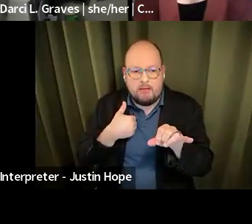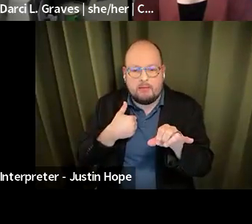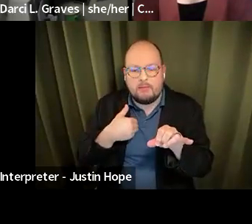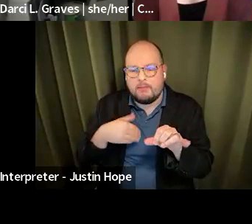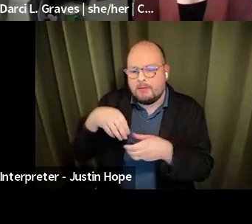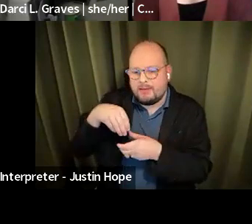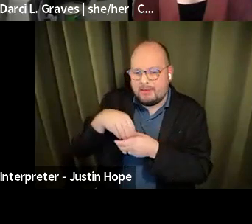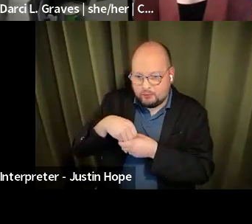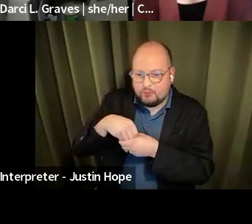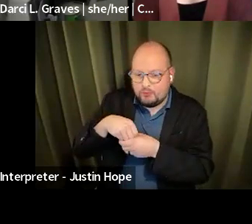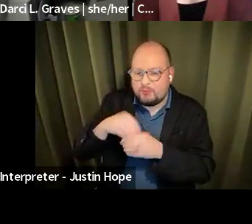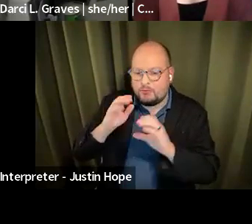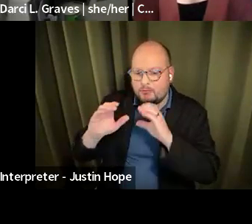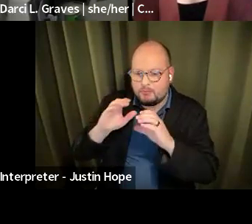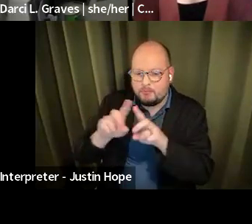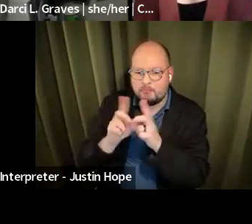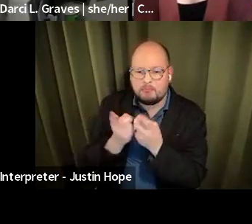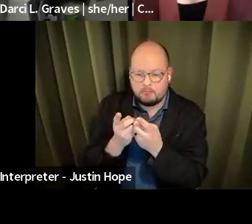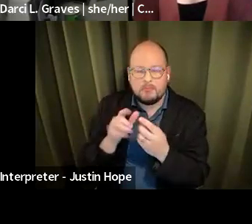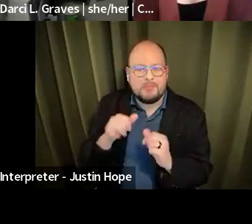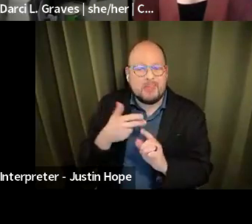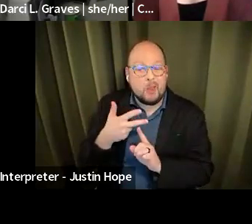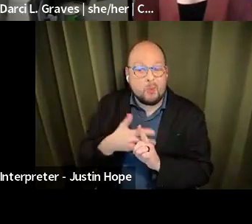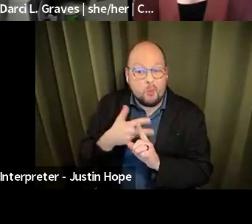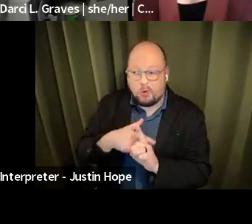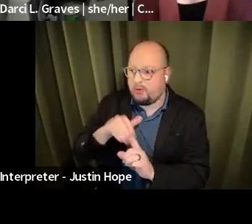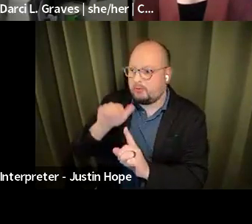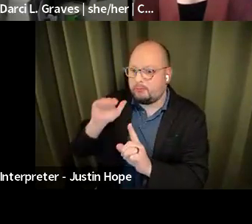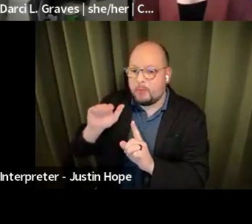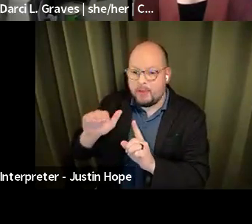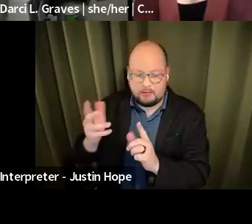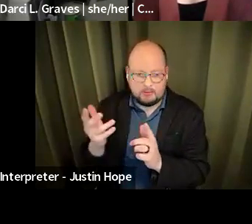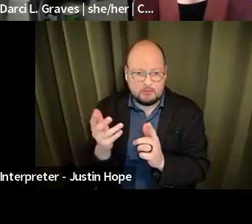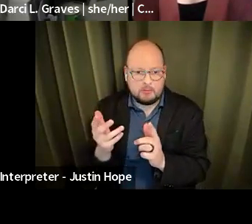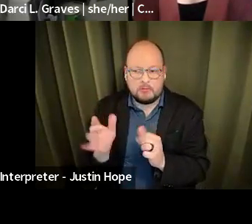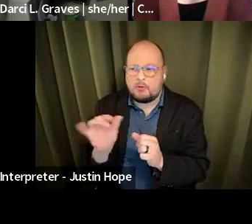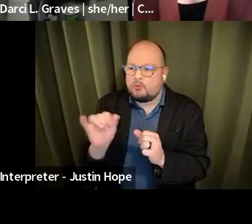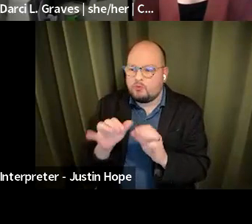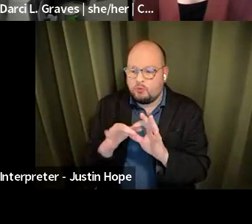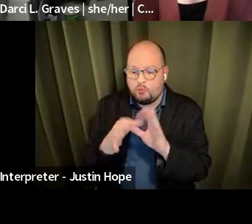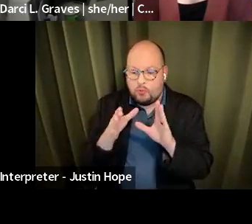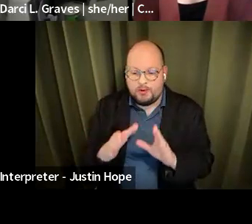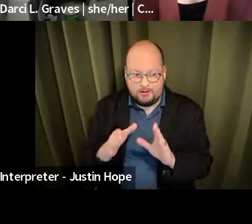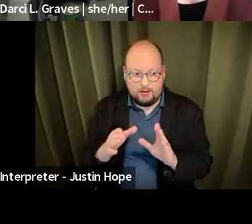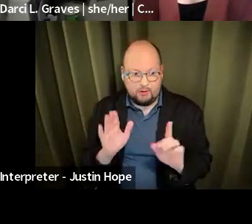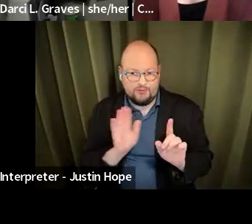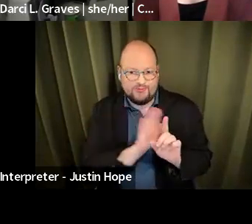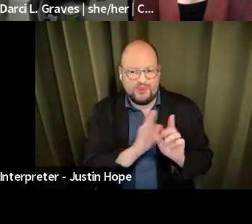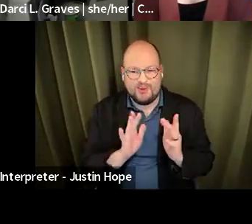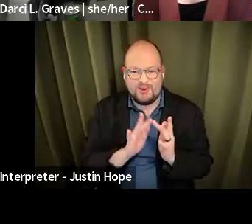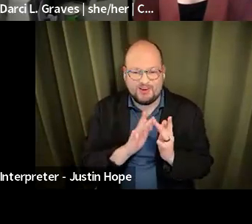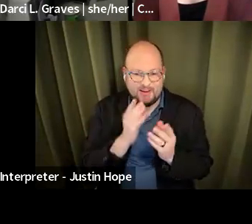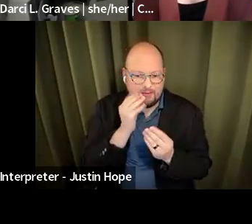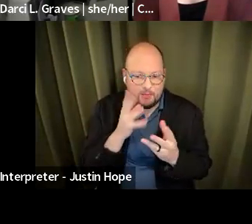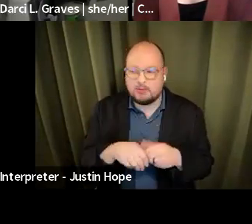on a quarterly basis, even just contact information, who the leaders are in the language access departments, how to